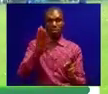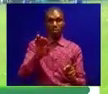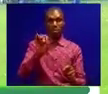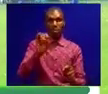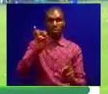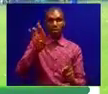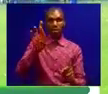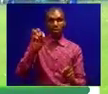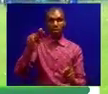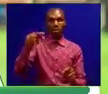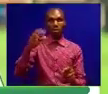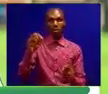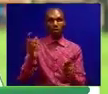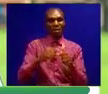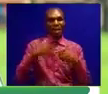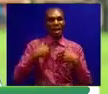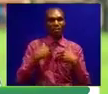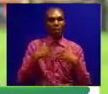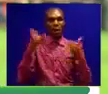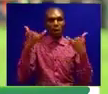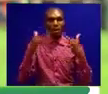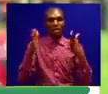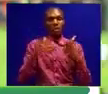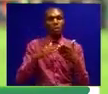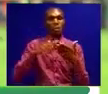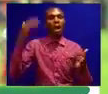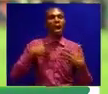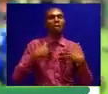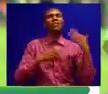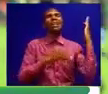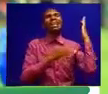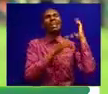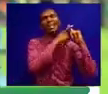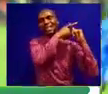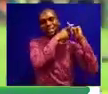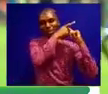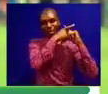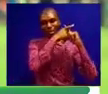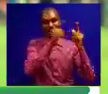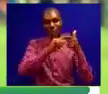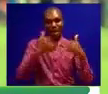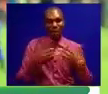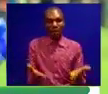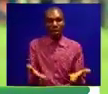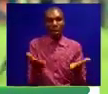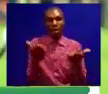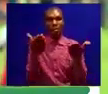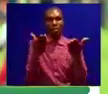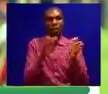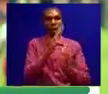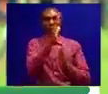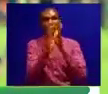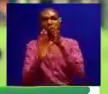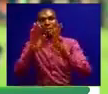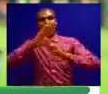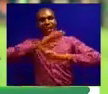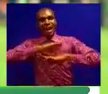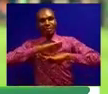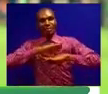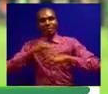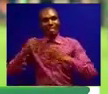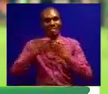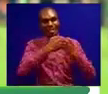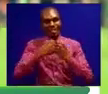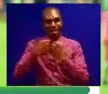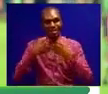baroro na bali bwate experience I see improvement nero it also it has prepared us enough so the challenge is good and the boy